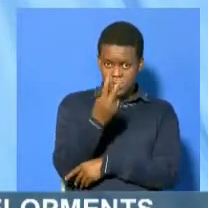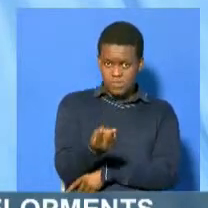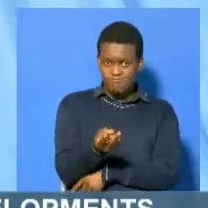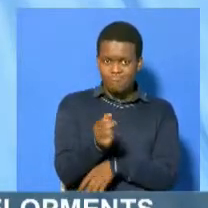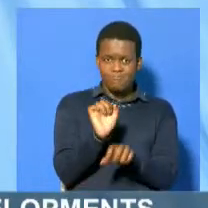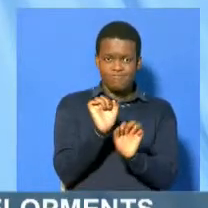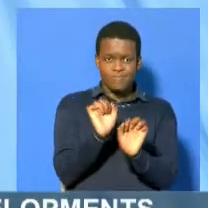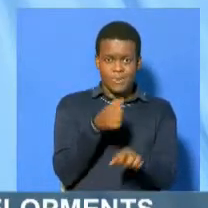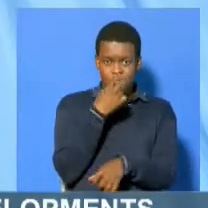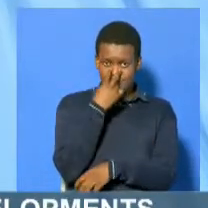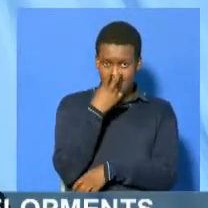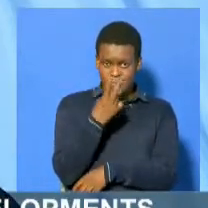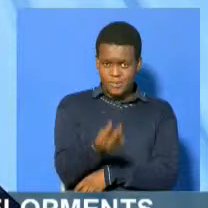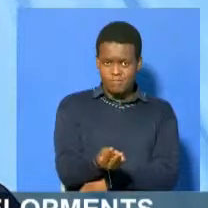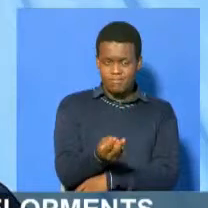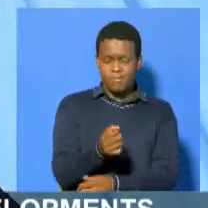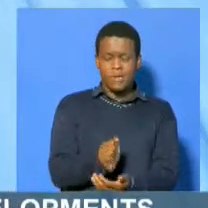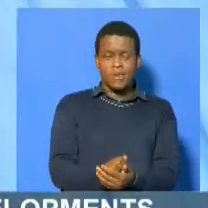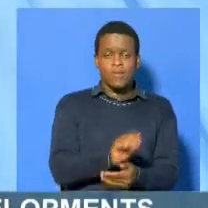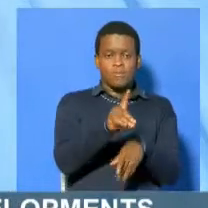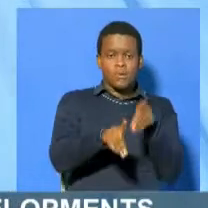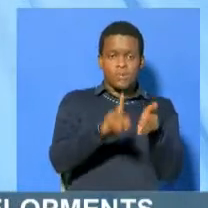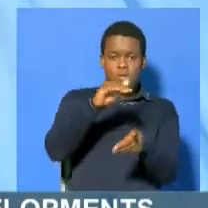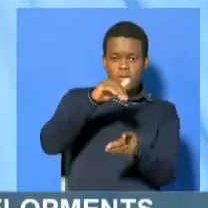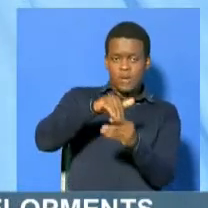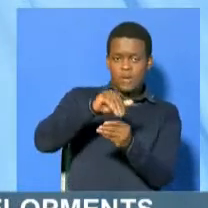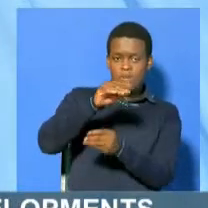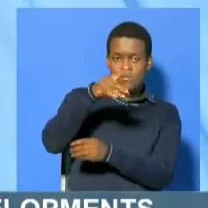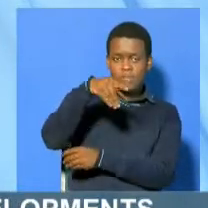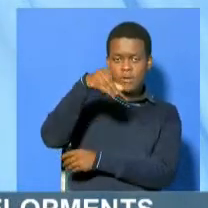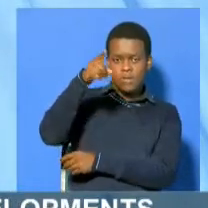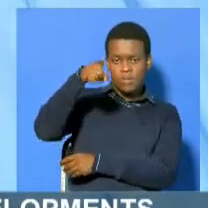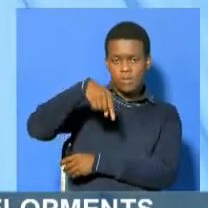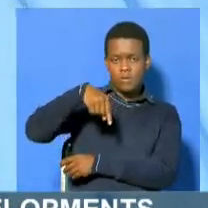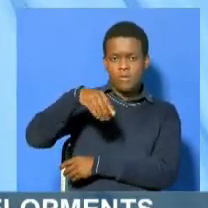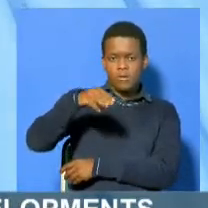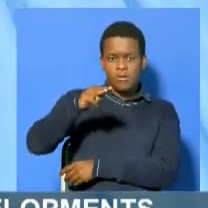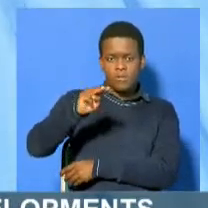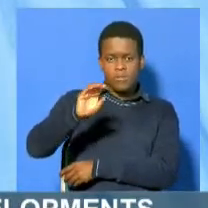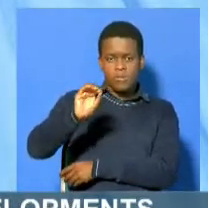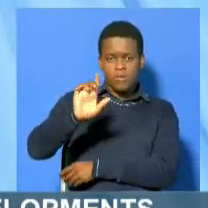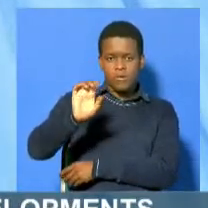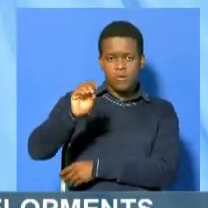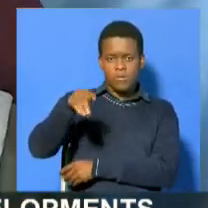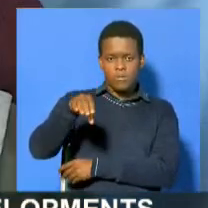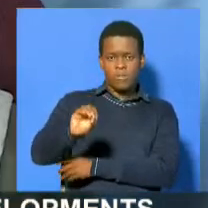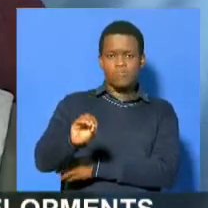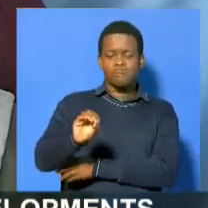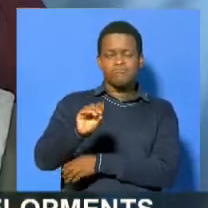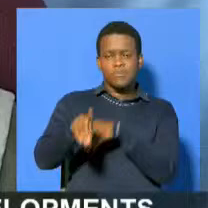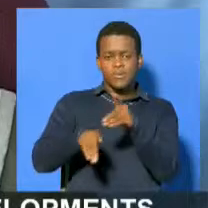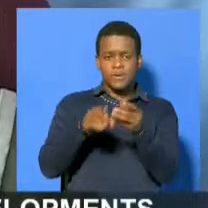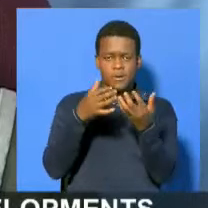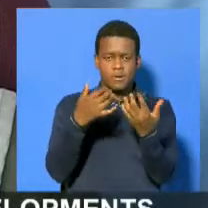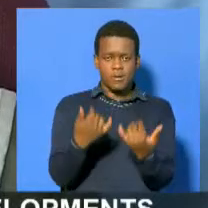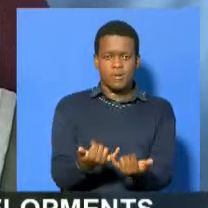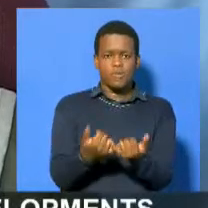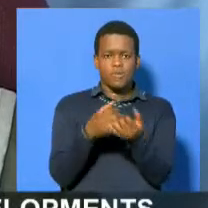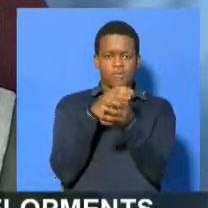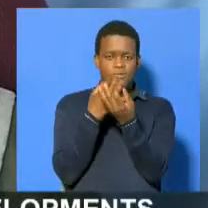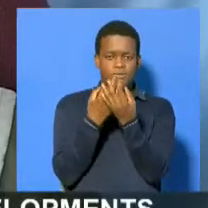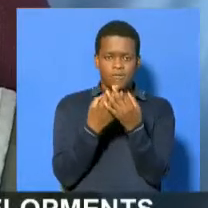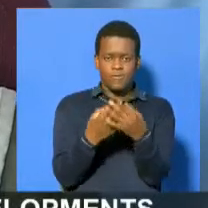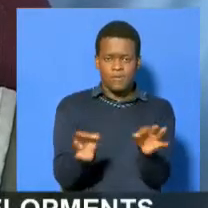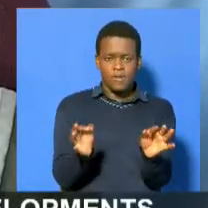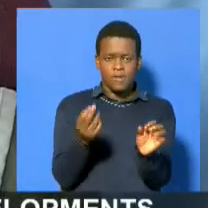Go pizza. Basetse ba bolwa tshepetse. Ka ga hela yana ka lo bota selo be se re phatsi. Me